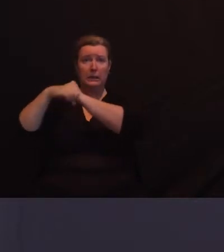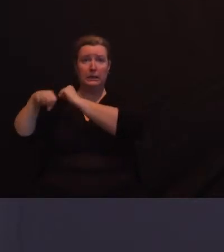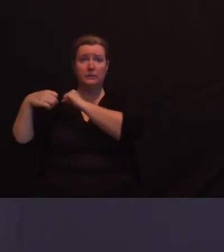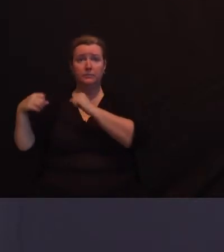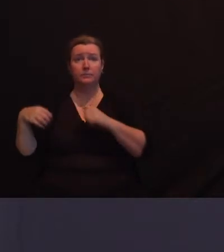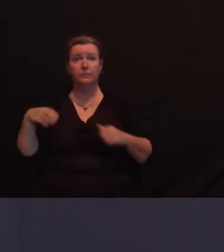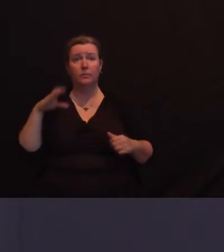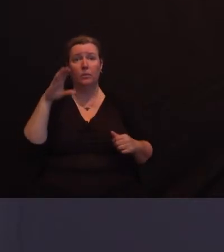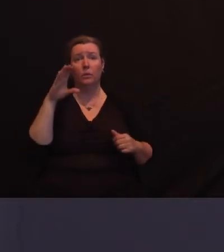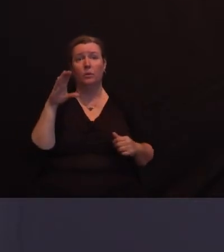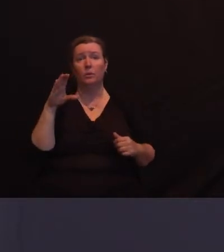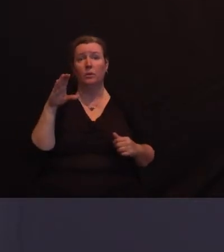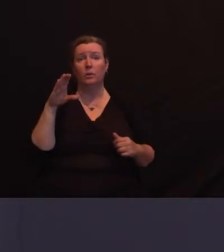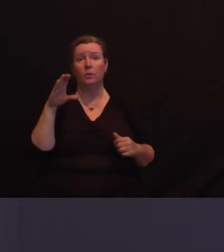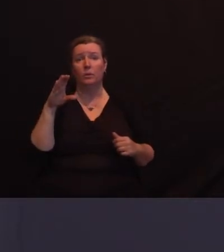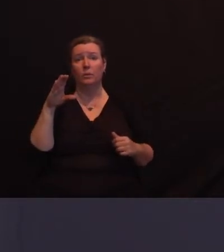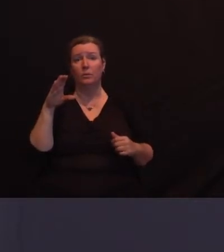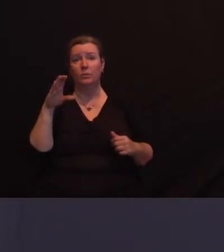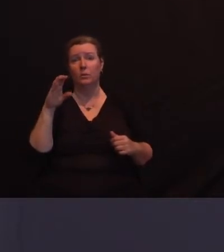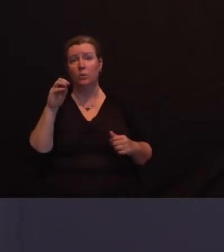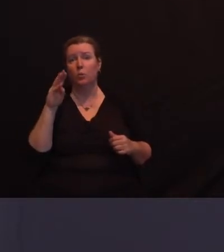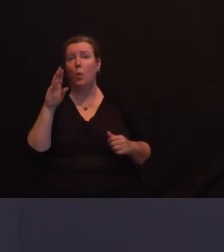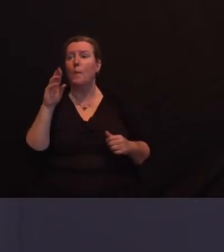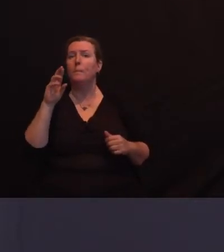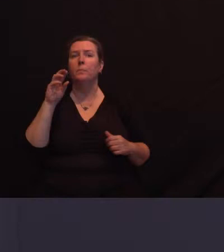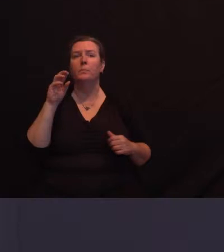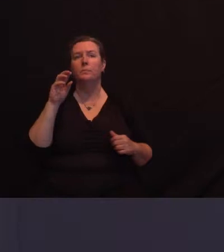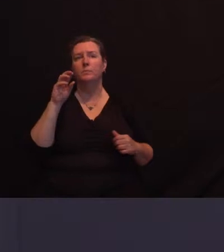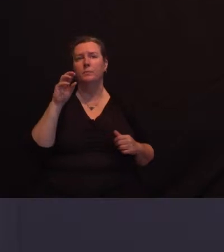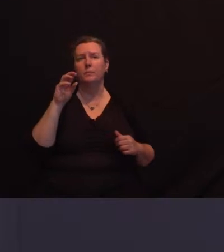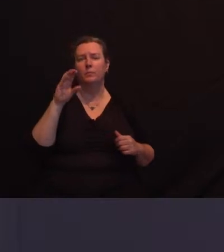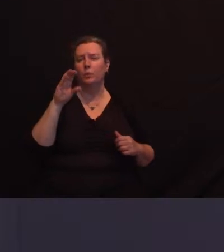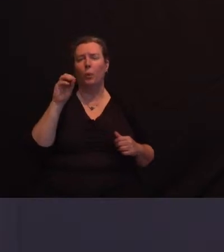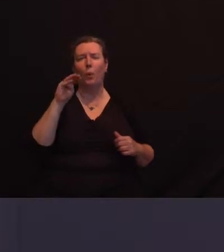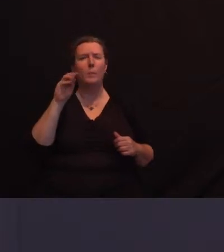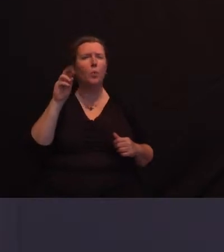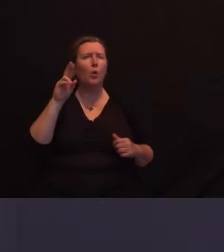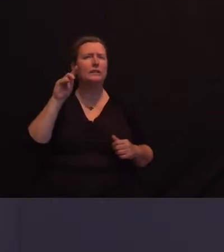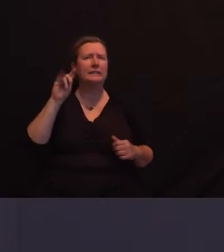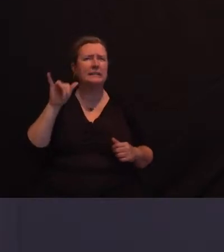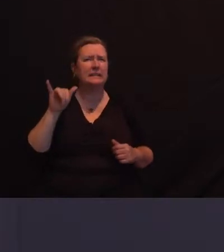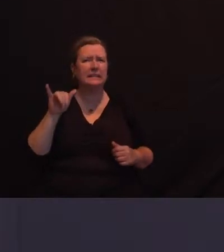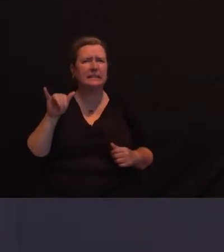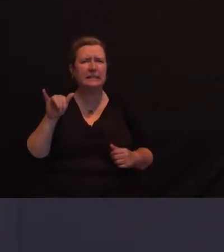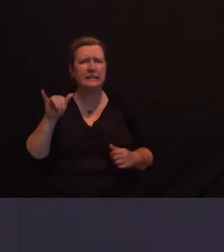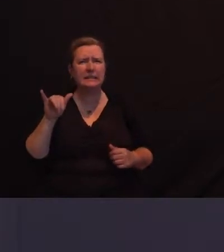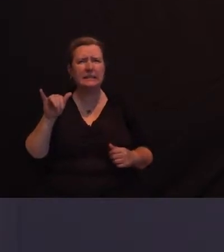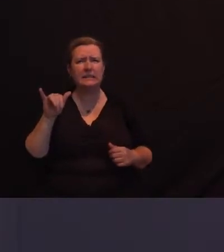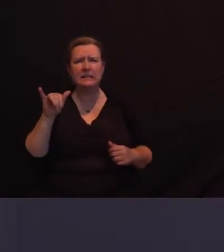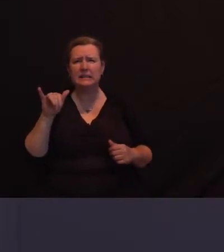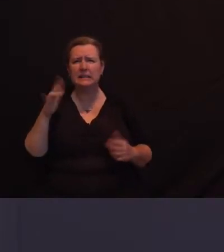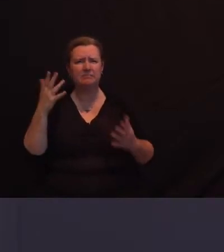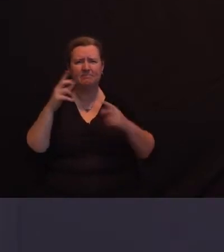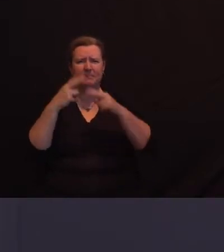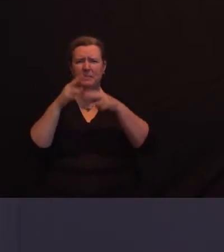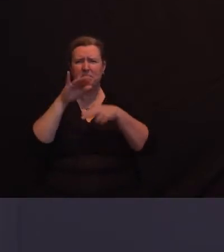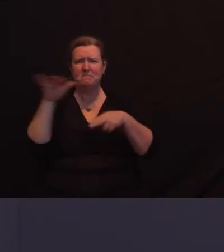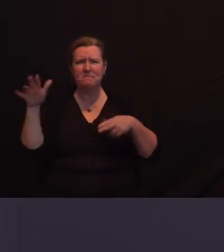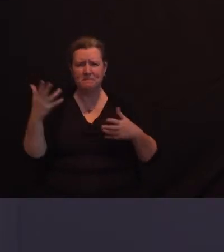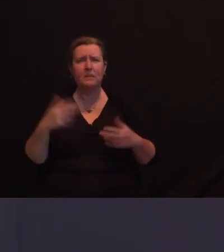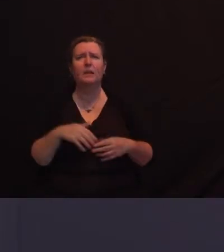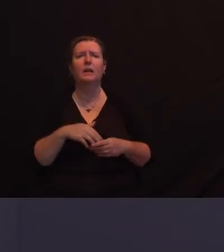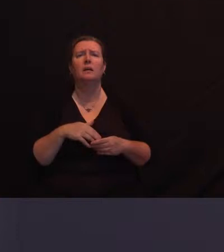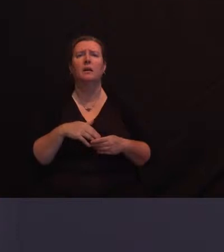Comirnaty. Pfizer will continue to be available under the Emergency Use Authorization, the EUA, including